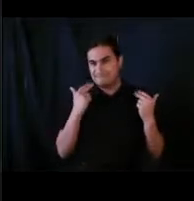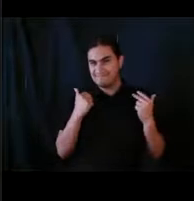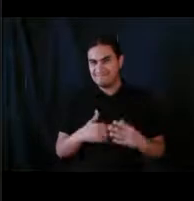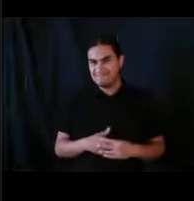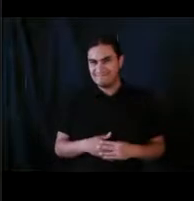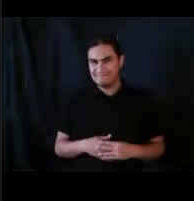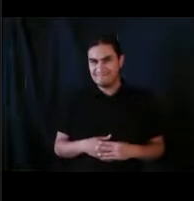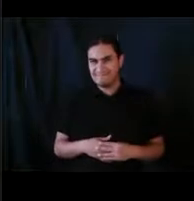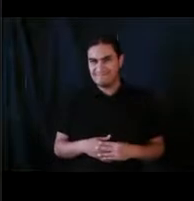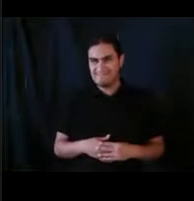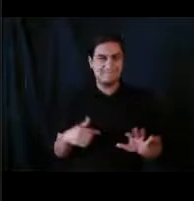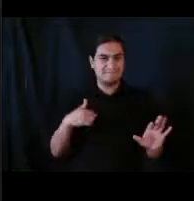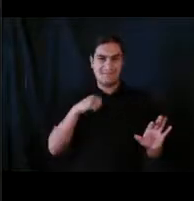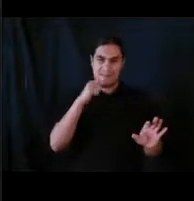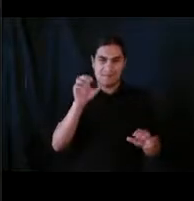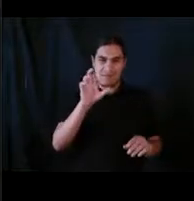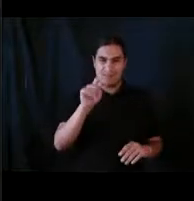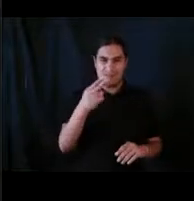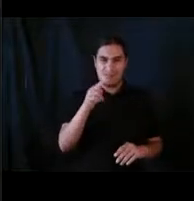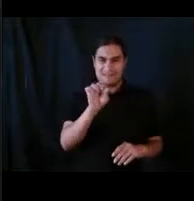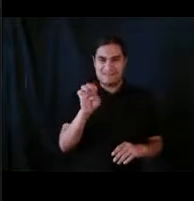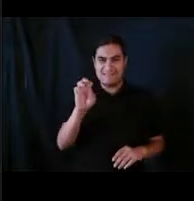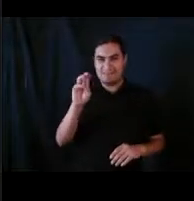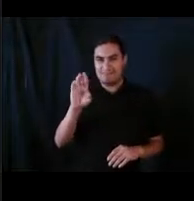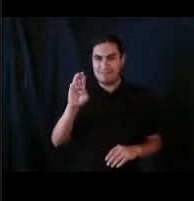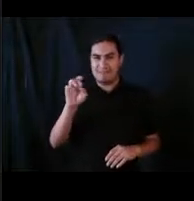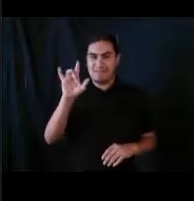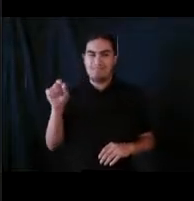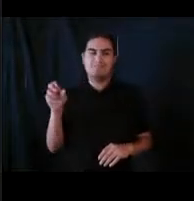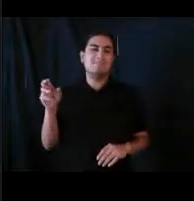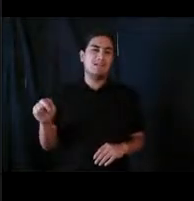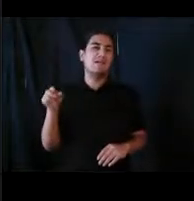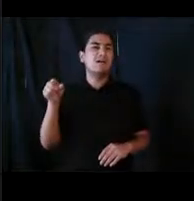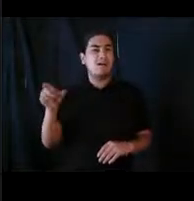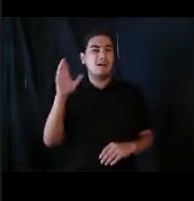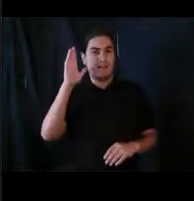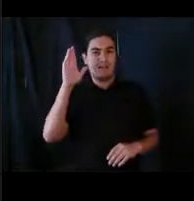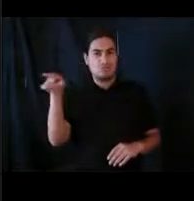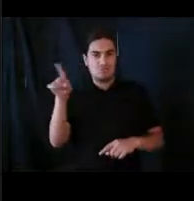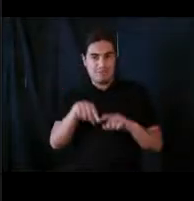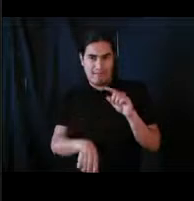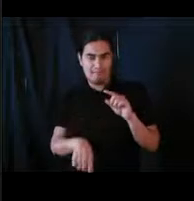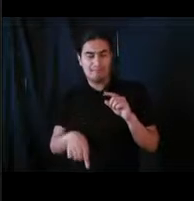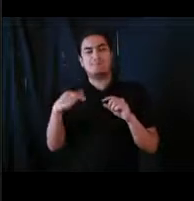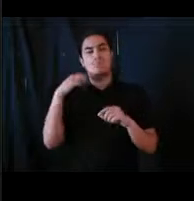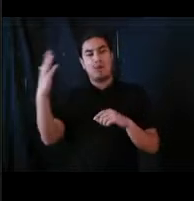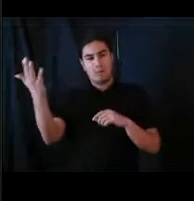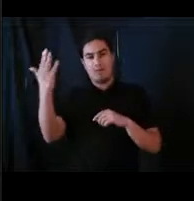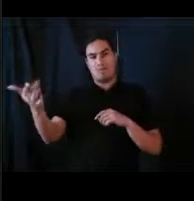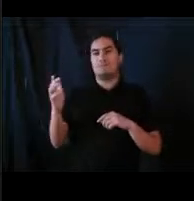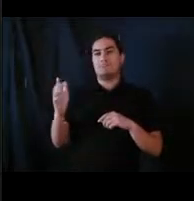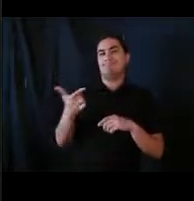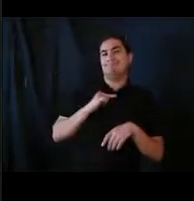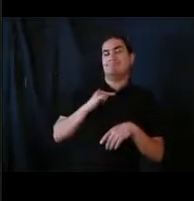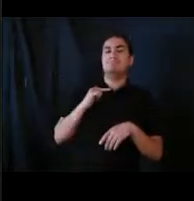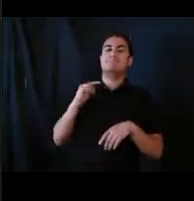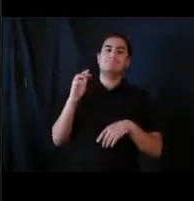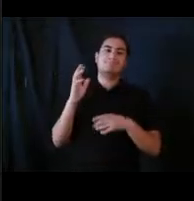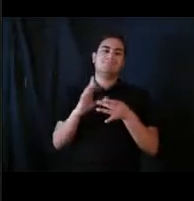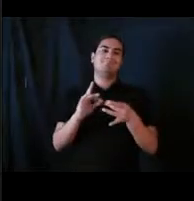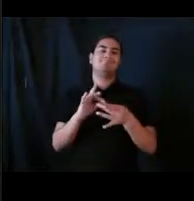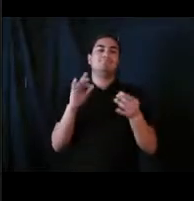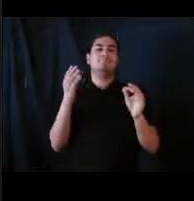there you go i'm not therese macmillan uh she was unable to make it today unfortunately so i will be giving the welcome to the region uh kind of talk but